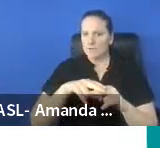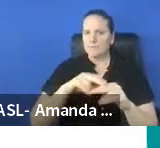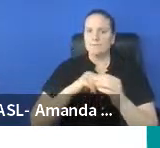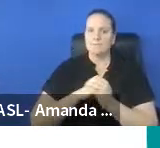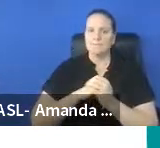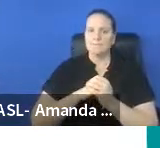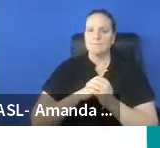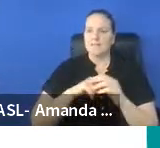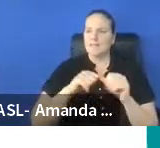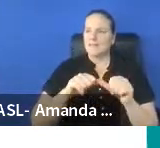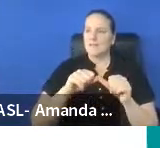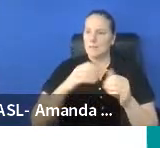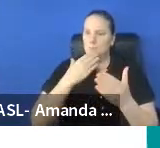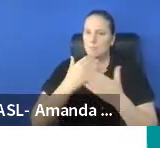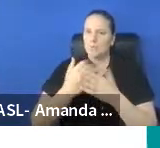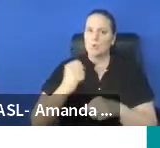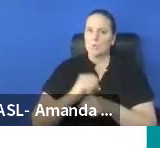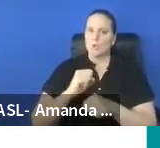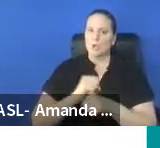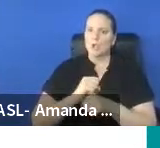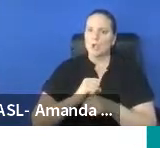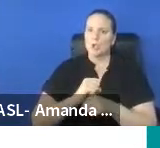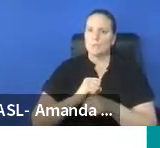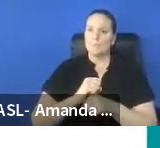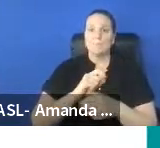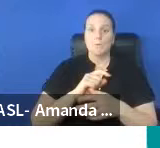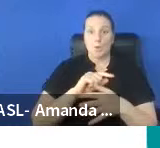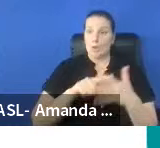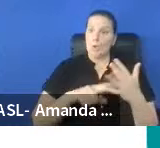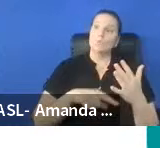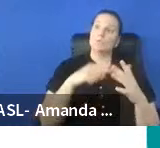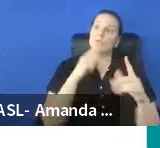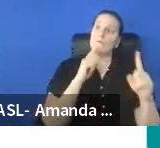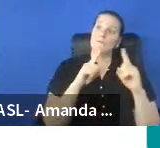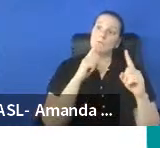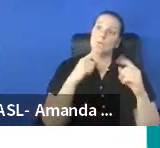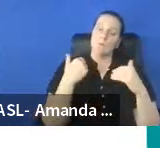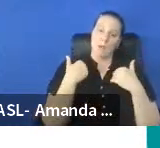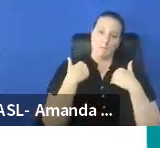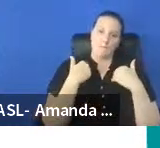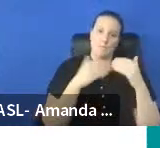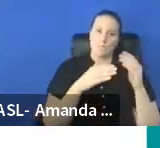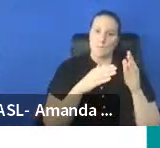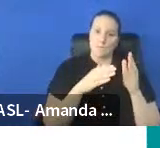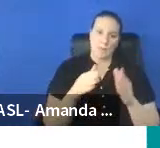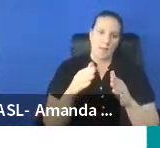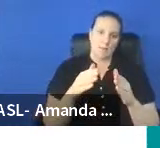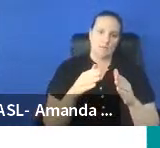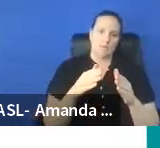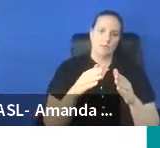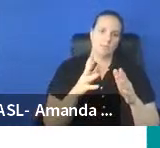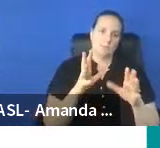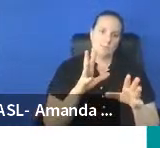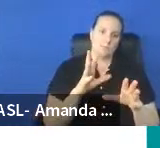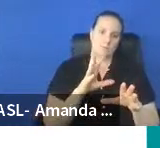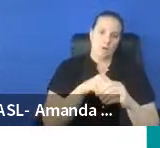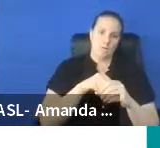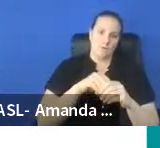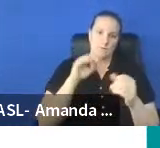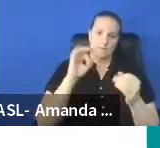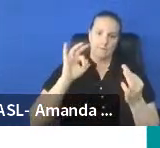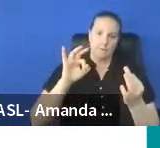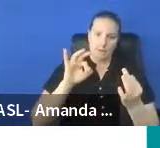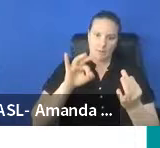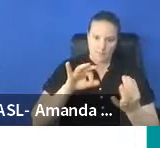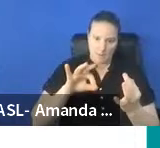and keep up the good work. And so with these conversations that we had, we plan to fold them into our feedback